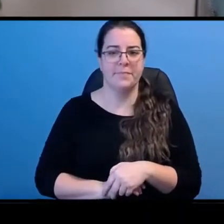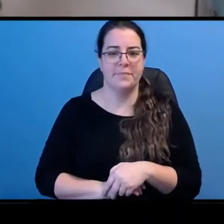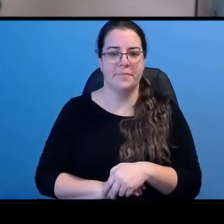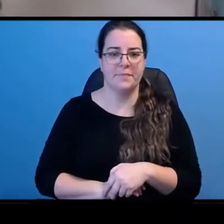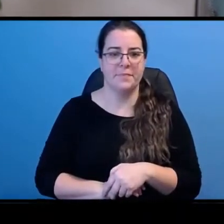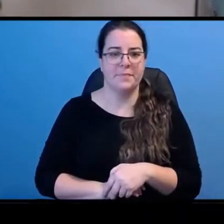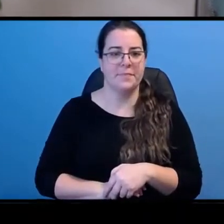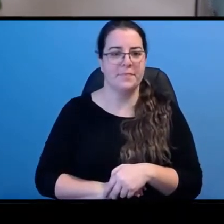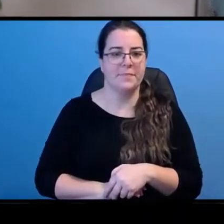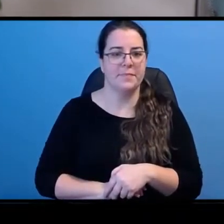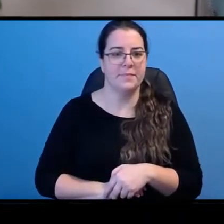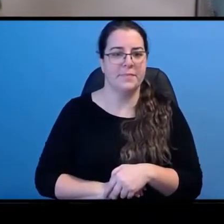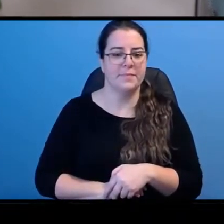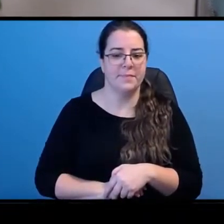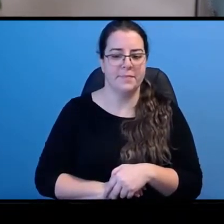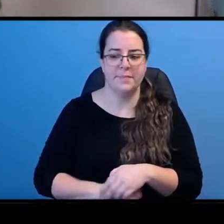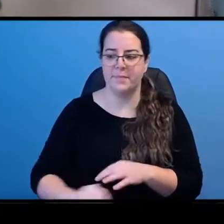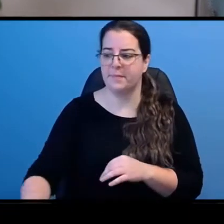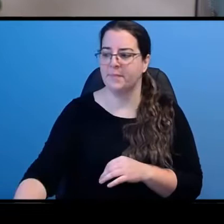Whoa.